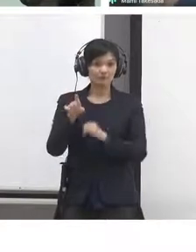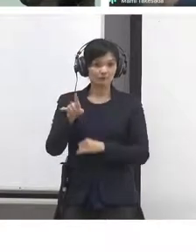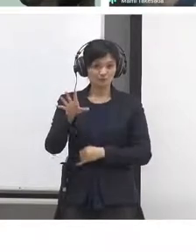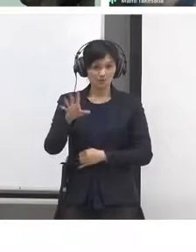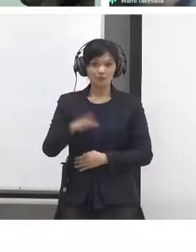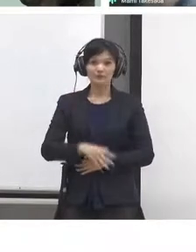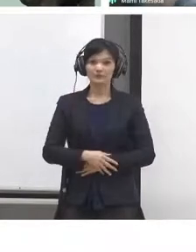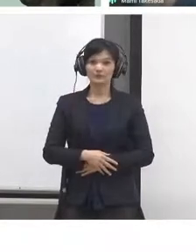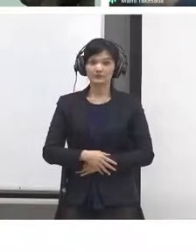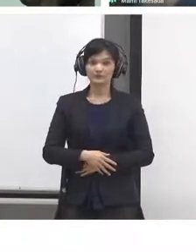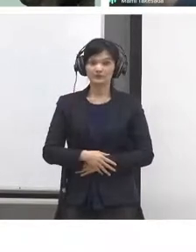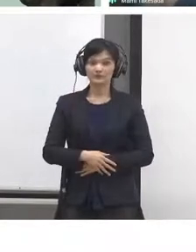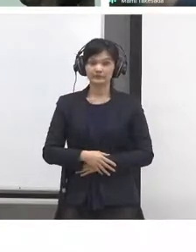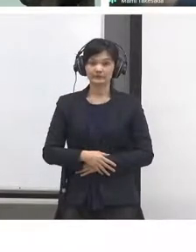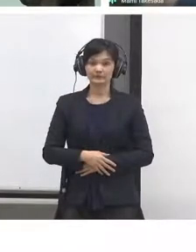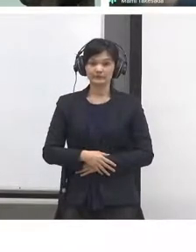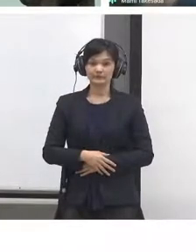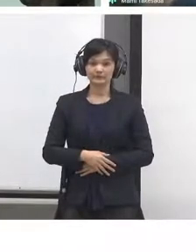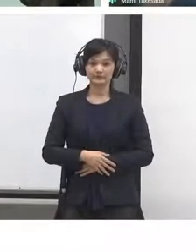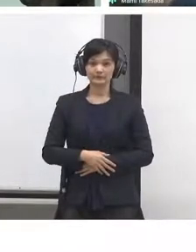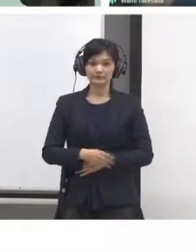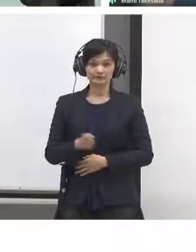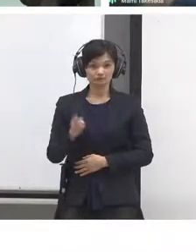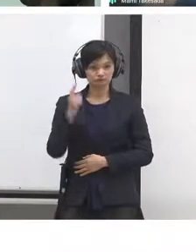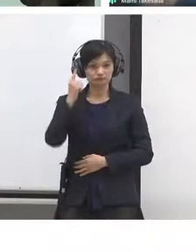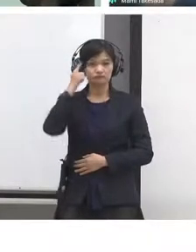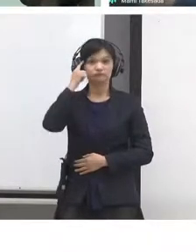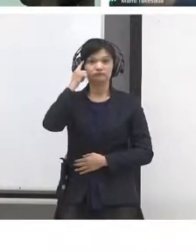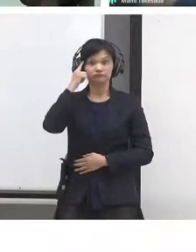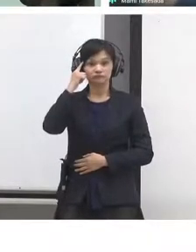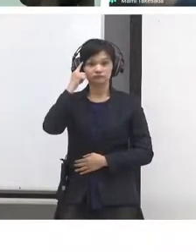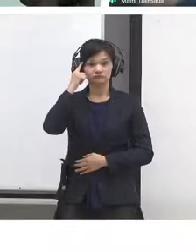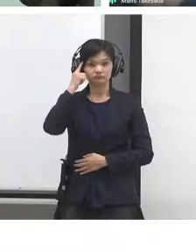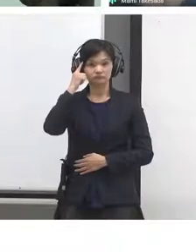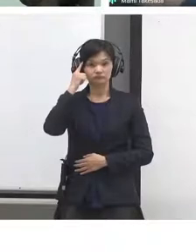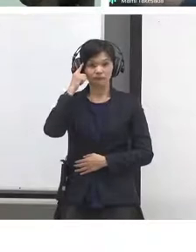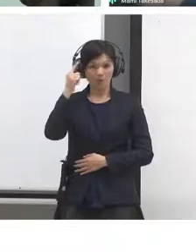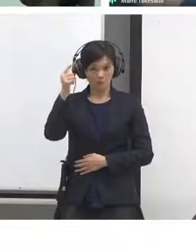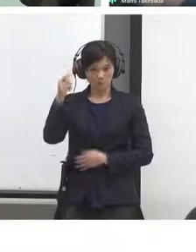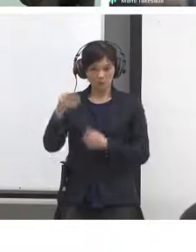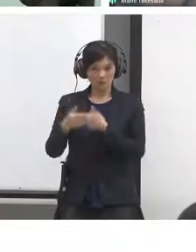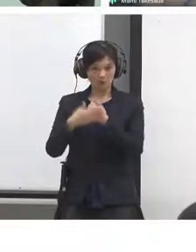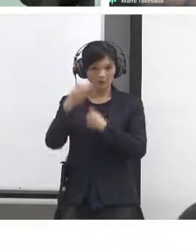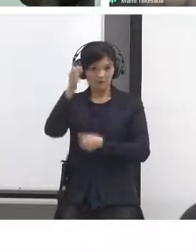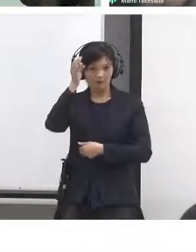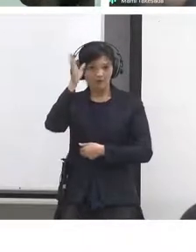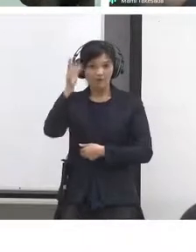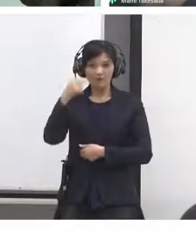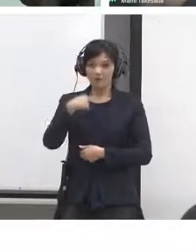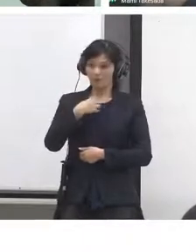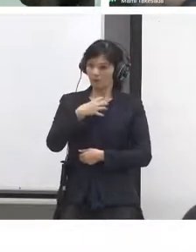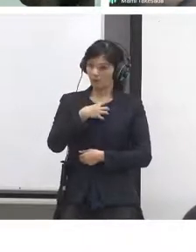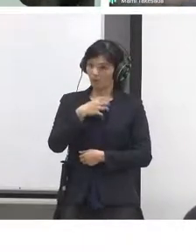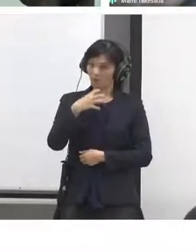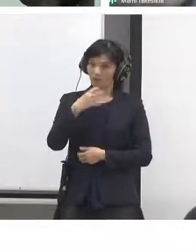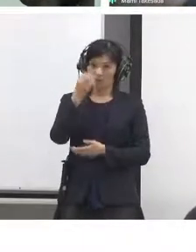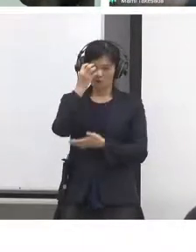very good for me. And it was big surprise. And when we come go back to Japan,